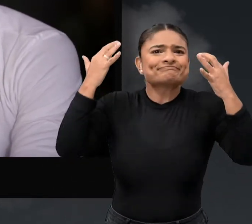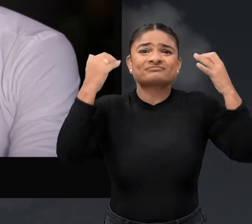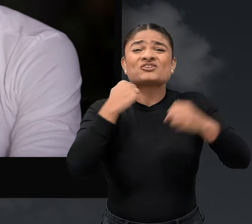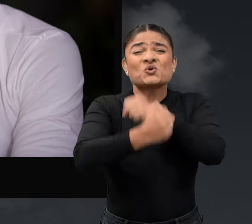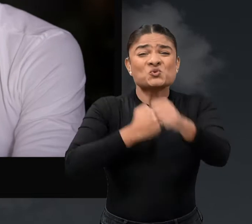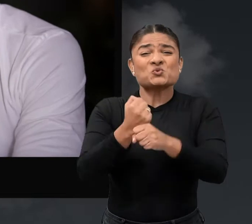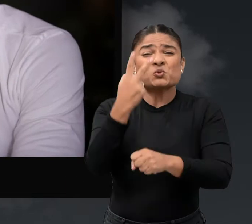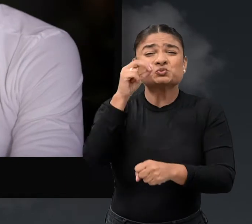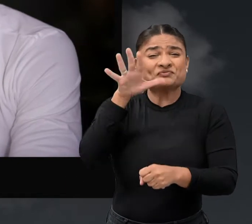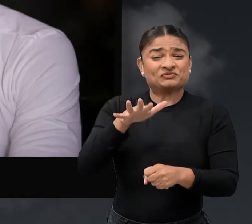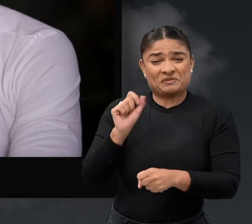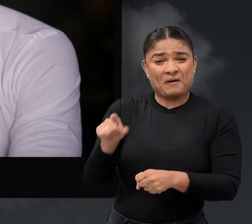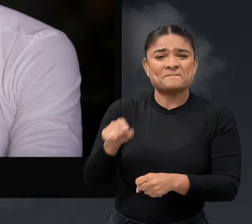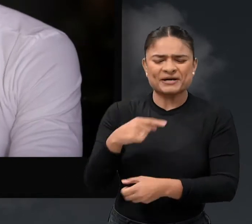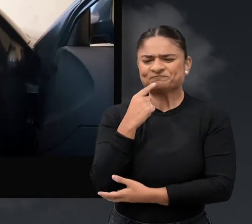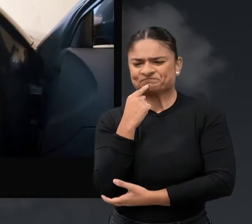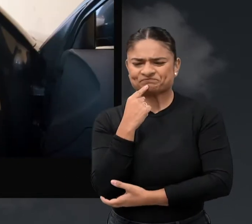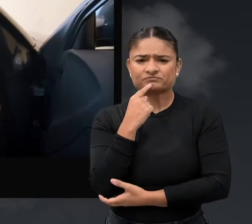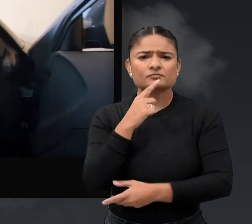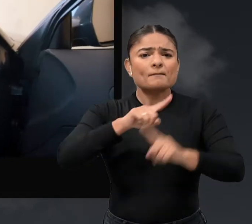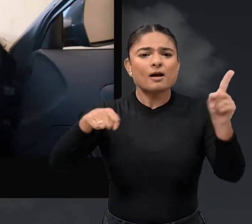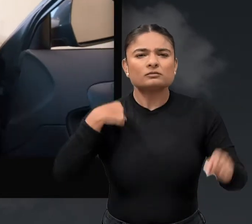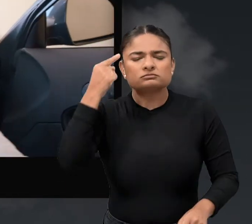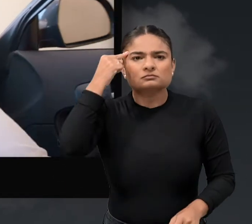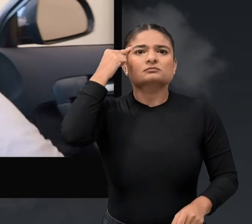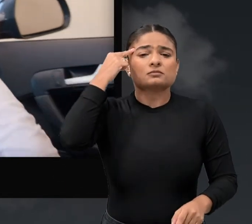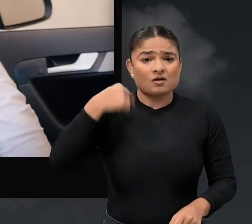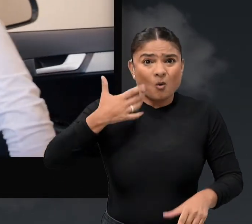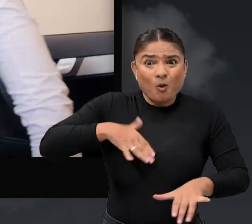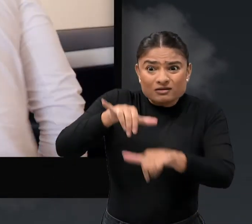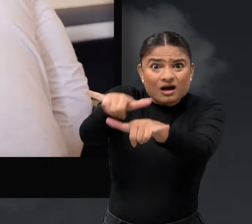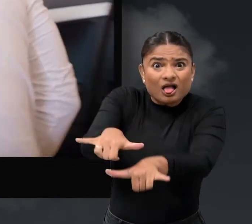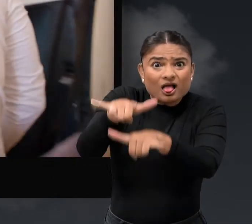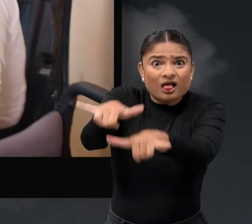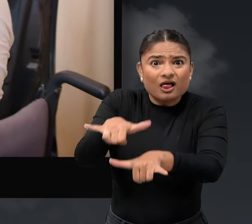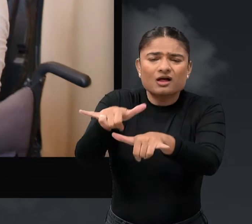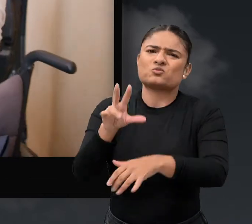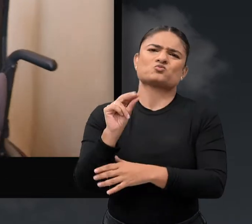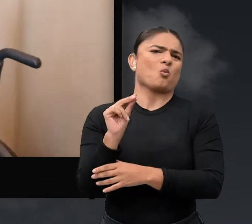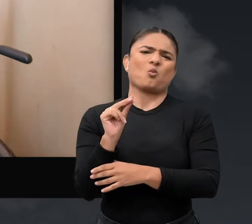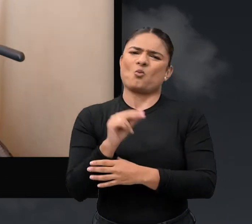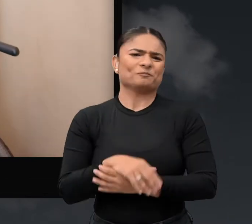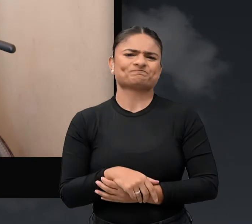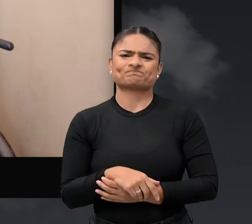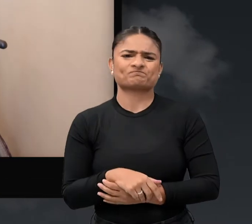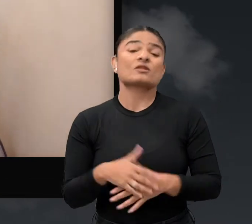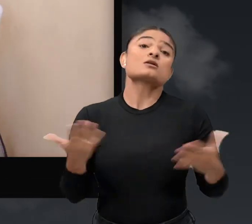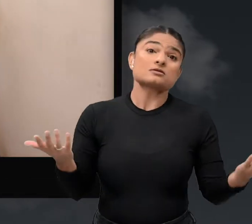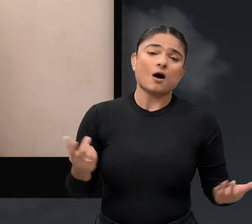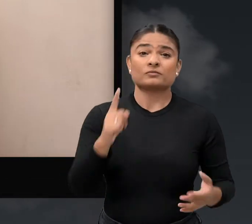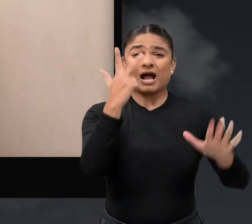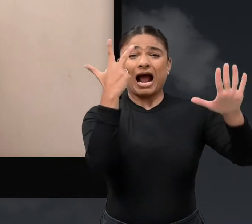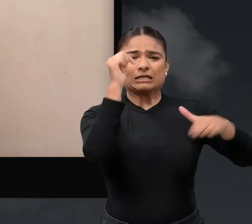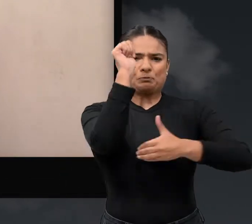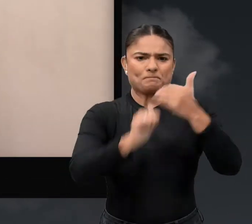that was 2015. I just knew Uti. I did not want to be there. So yeah,